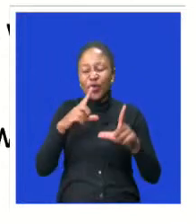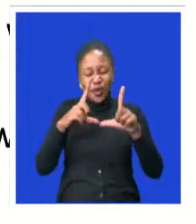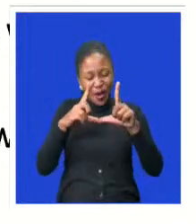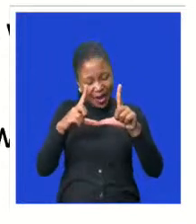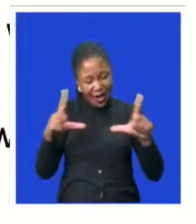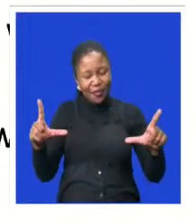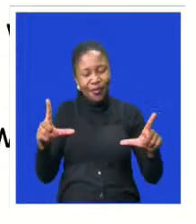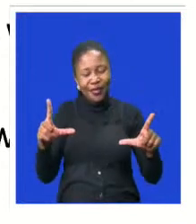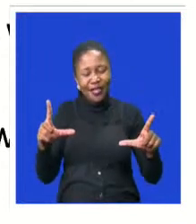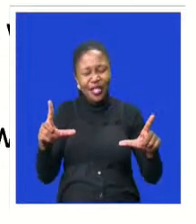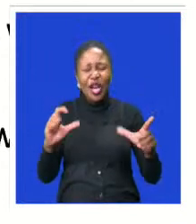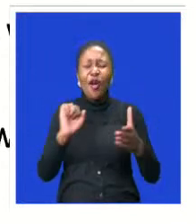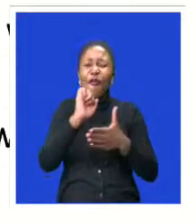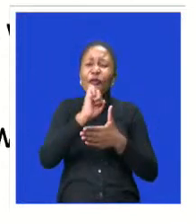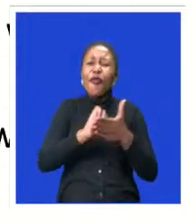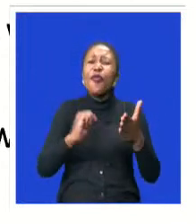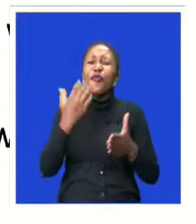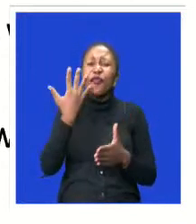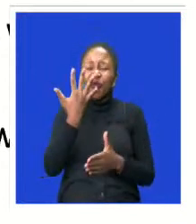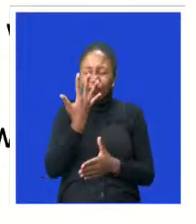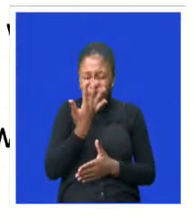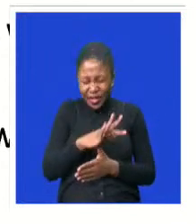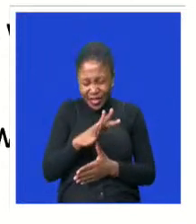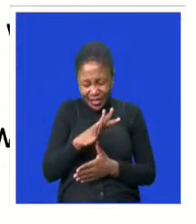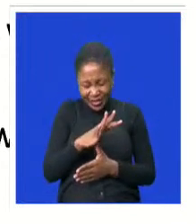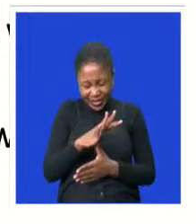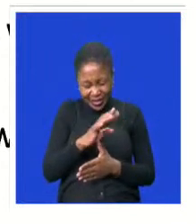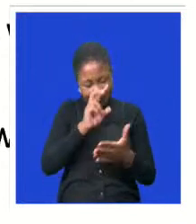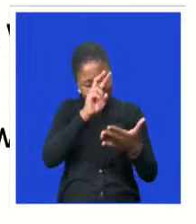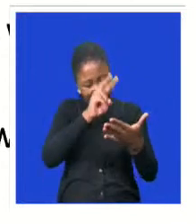Writing is applying the language, applying